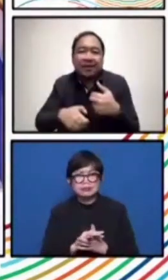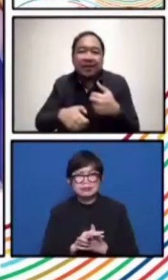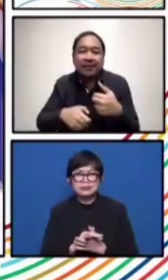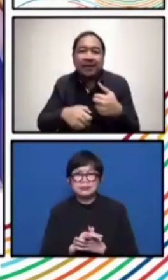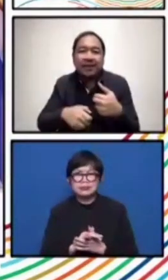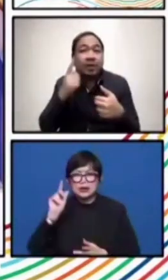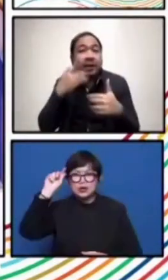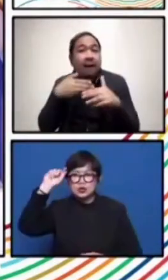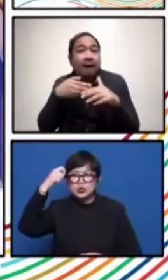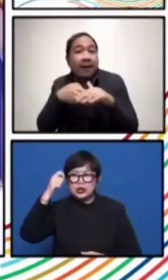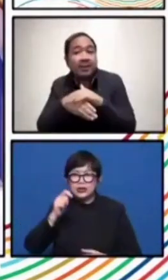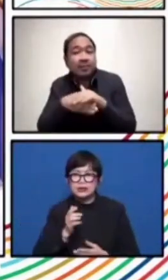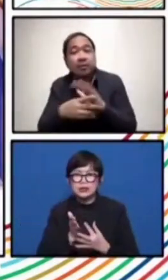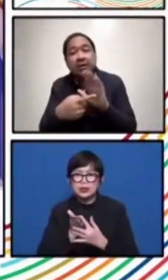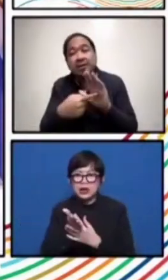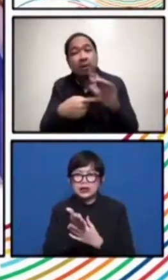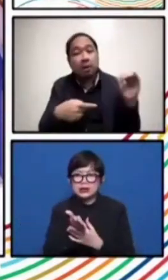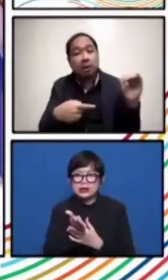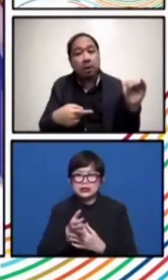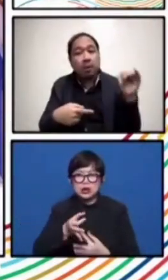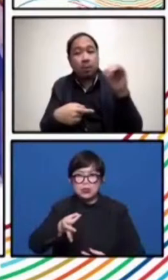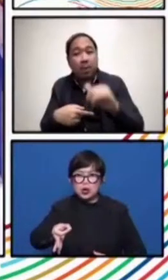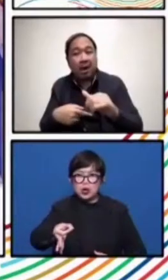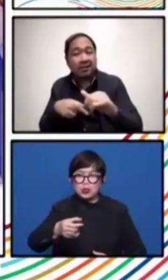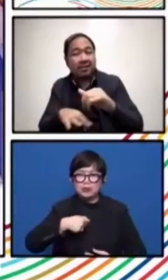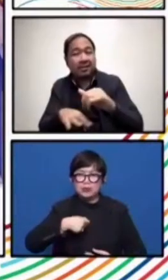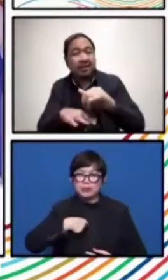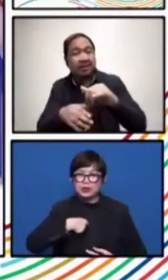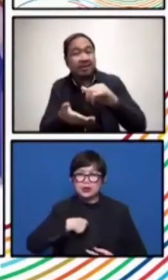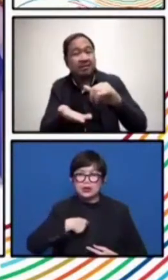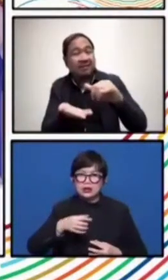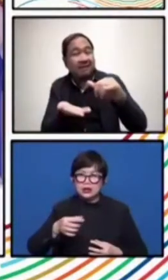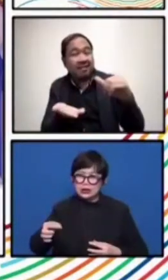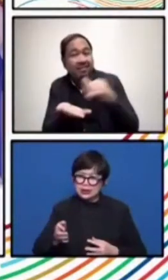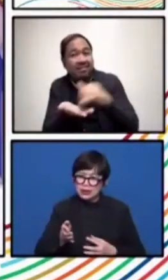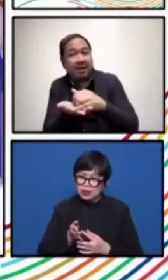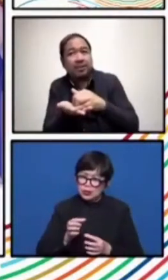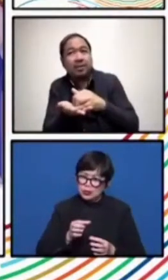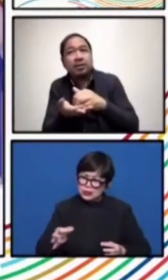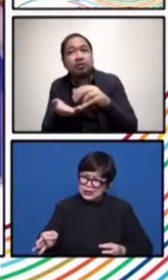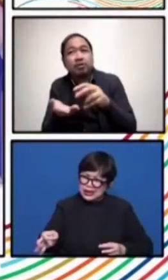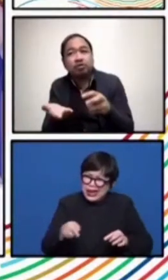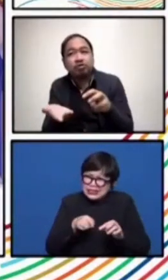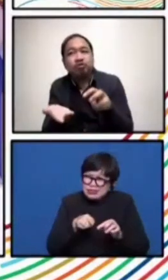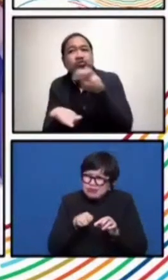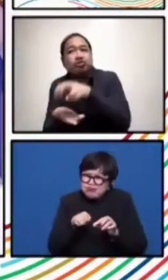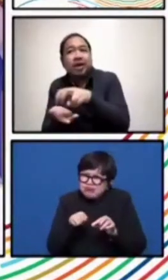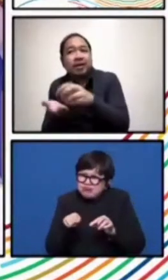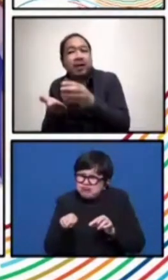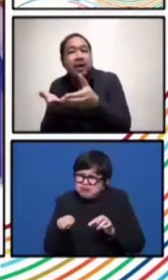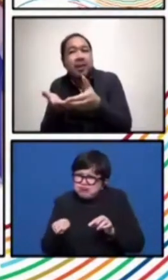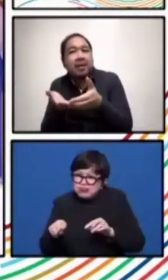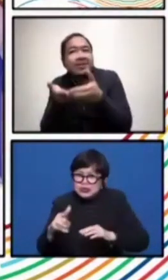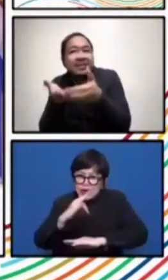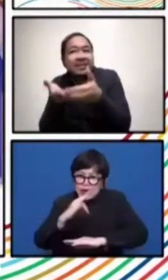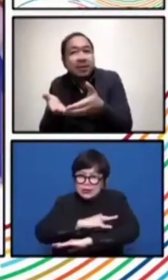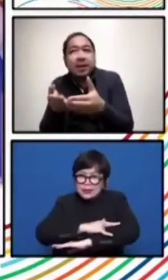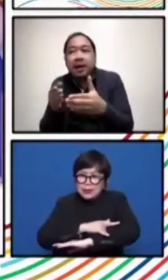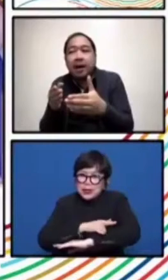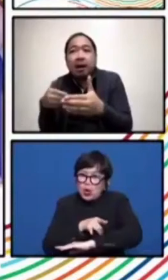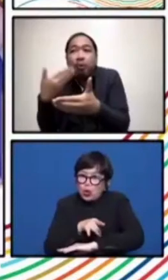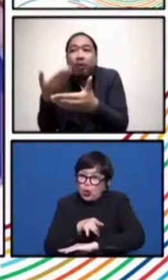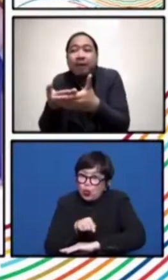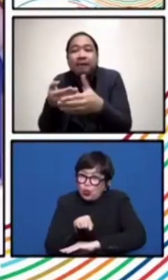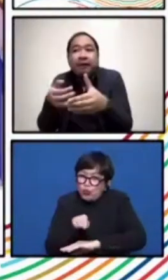at the airport to getting on a seaplane to reach in these islands is hard this is one project